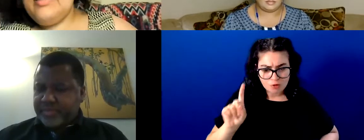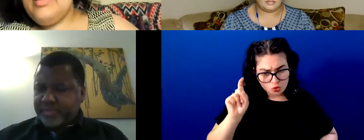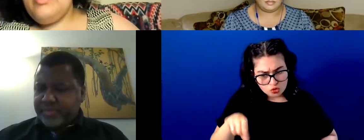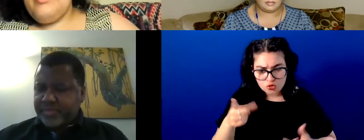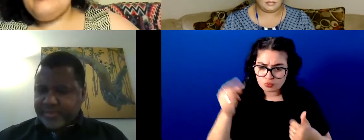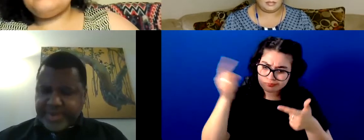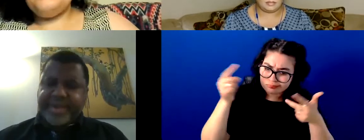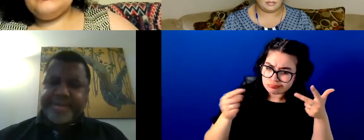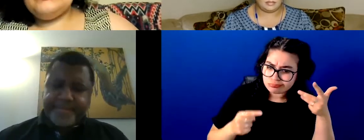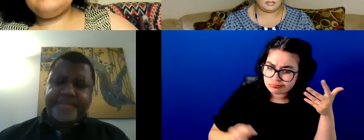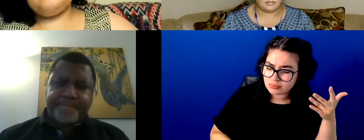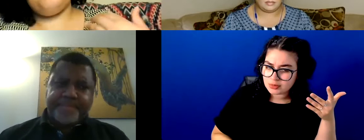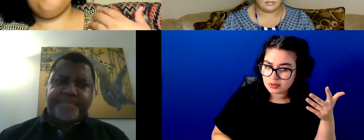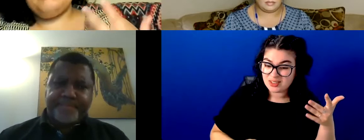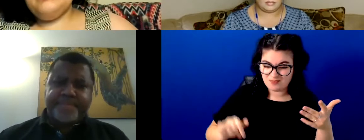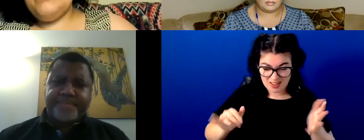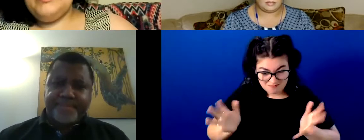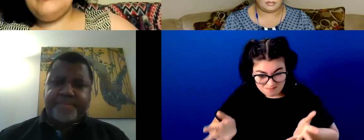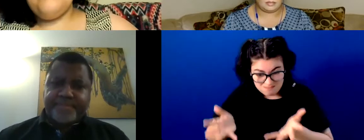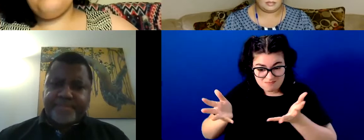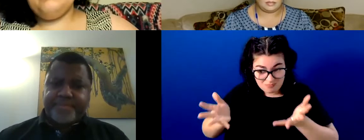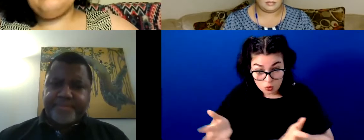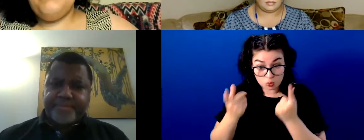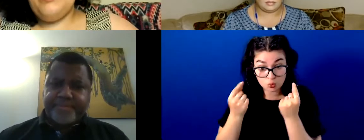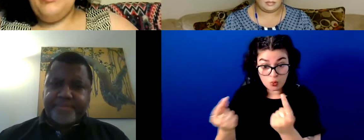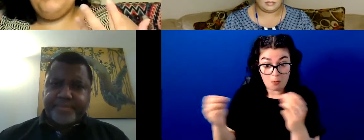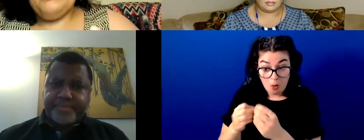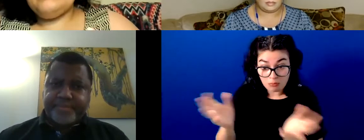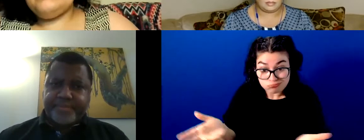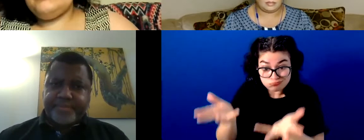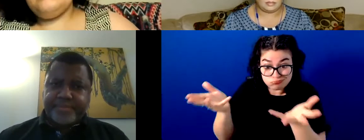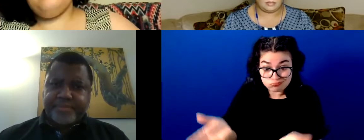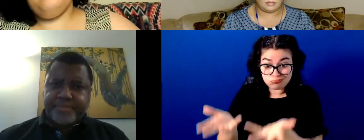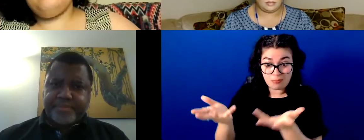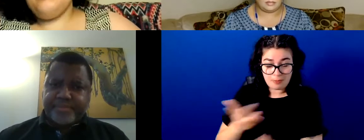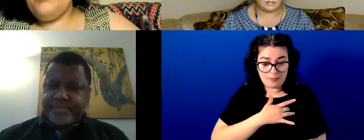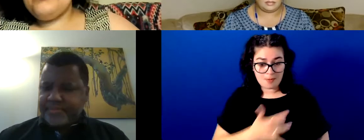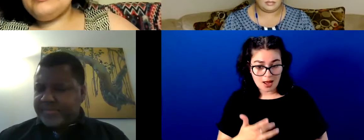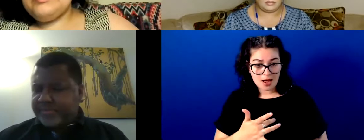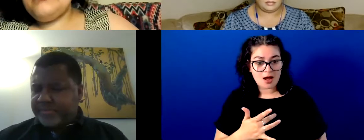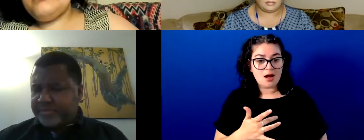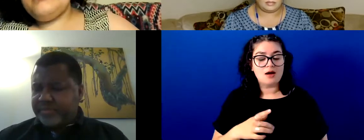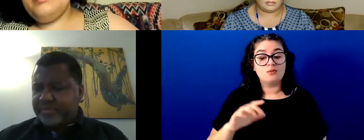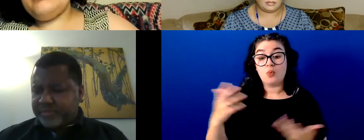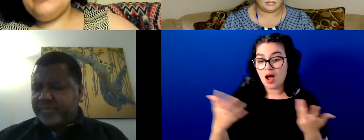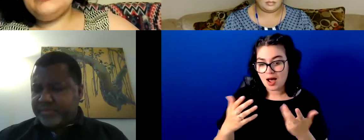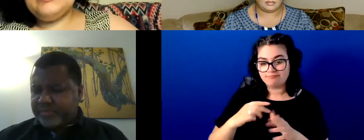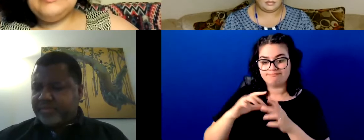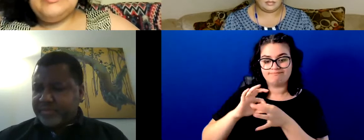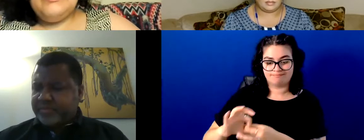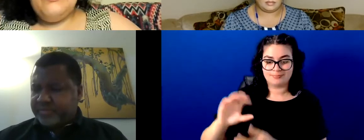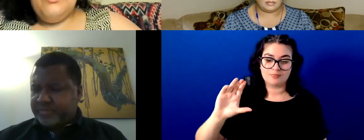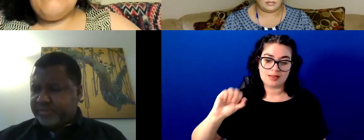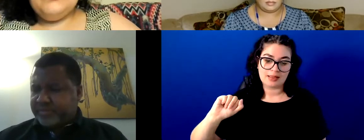and Z? And this push for productivity that is very upheld in capitalism and in